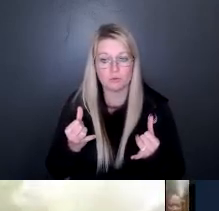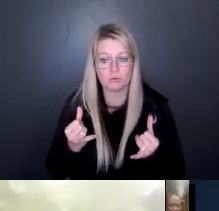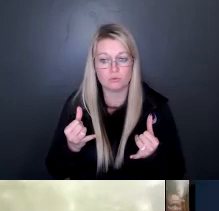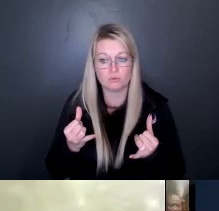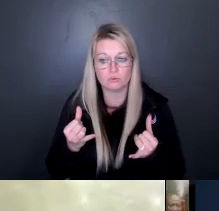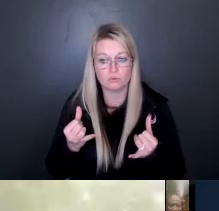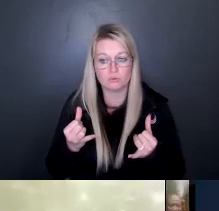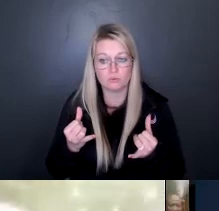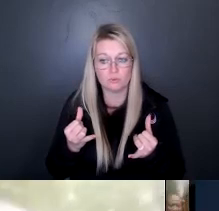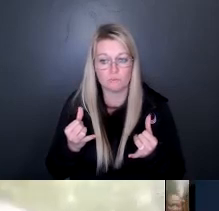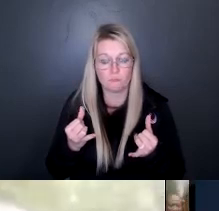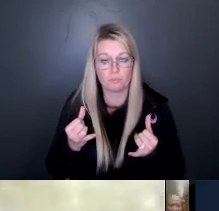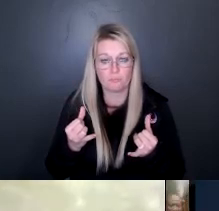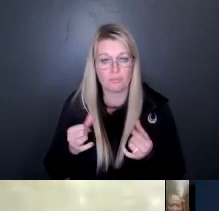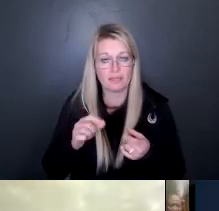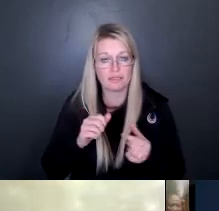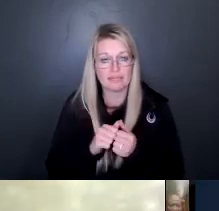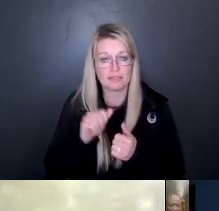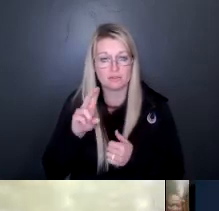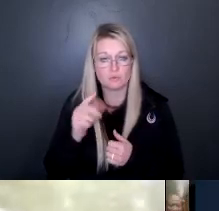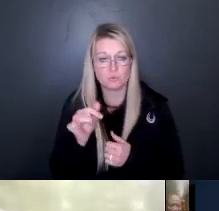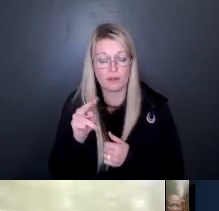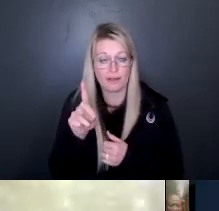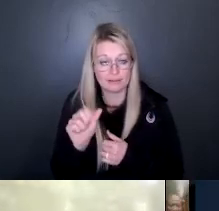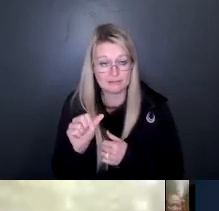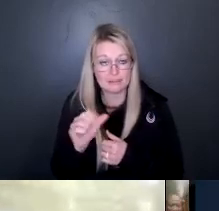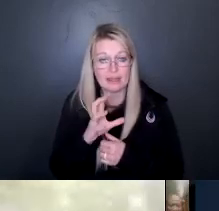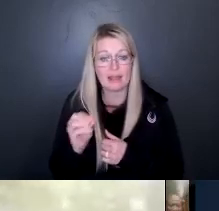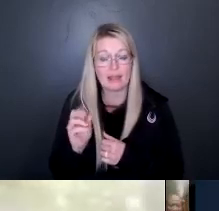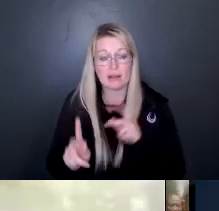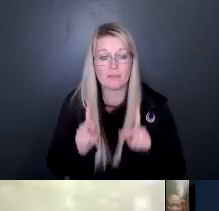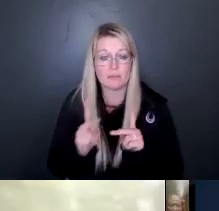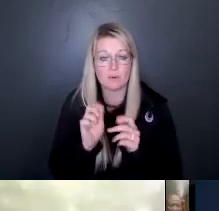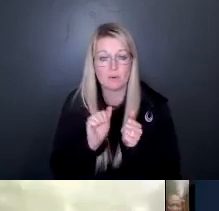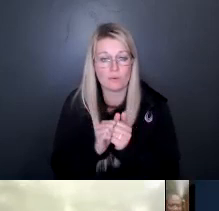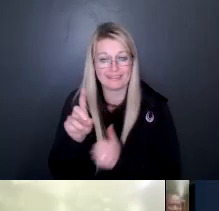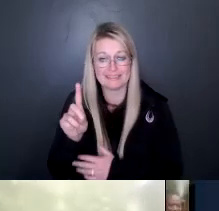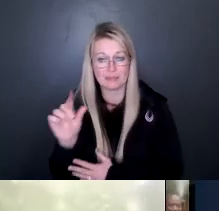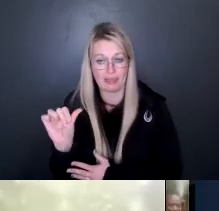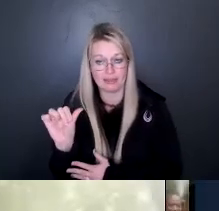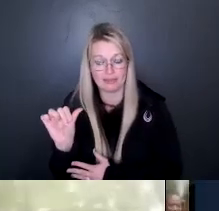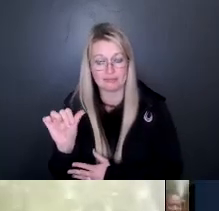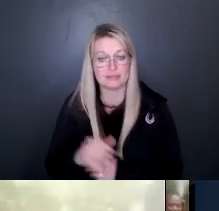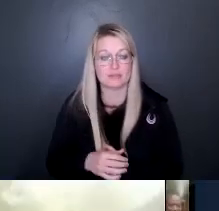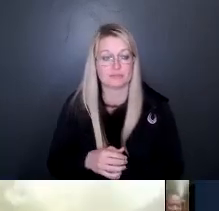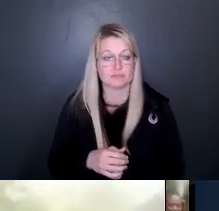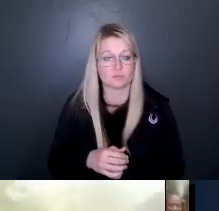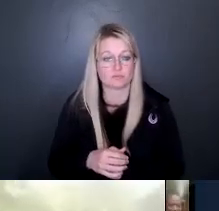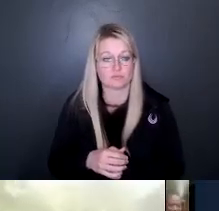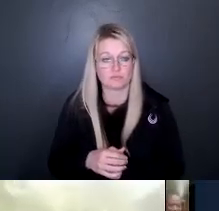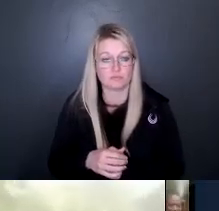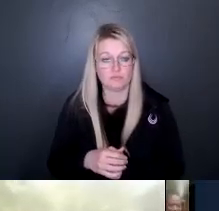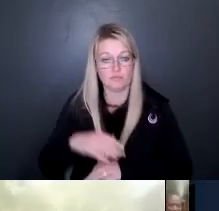urban refugees in Uganda and the people with the disabilities.